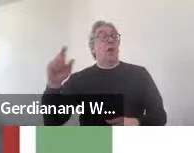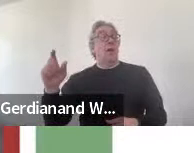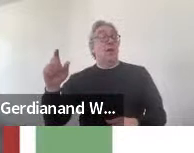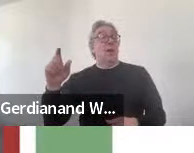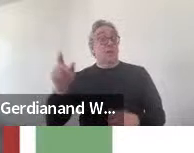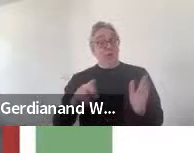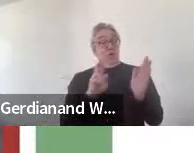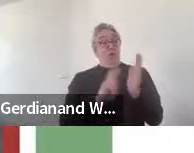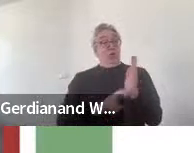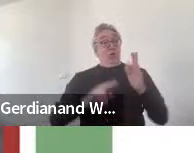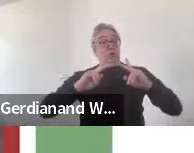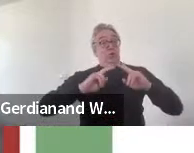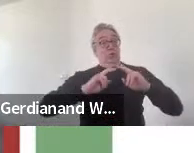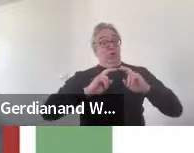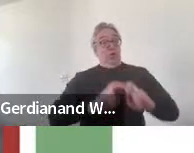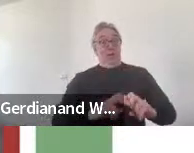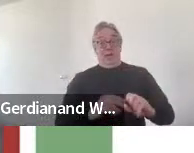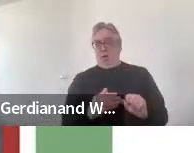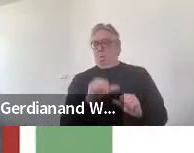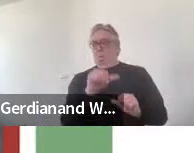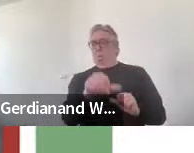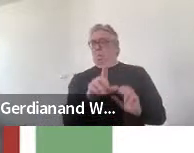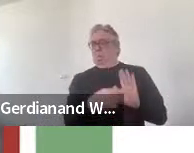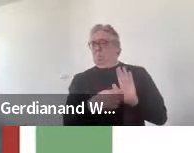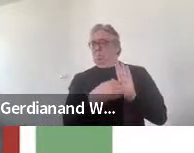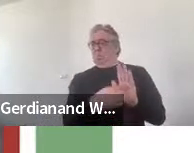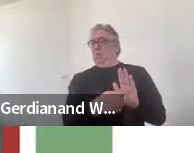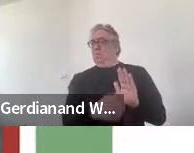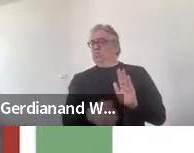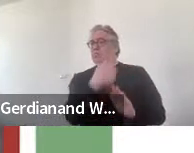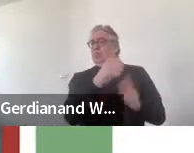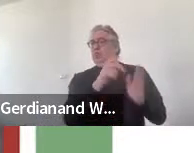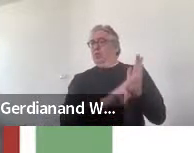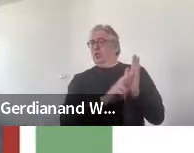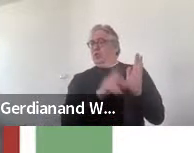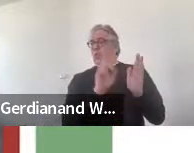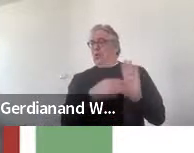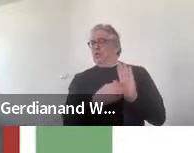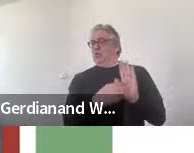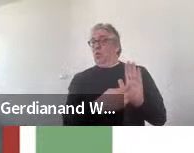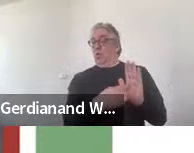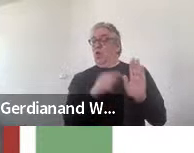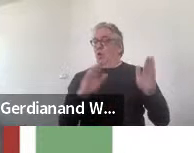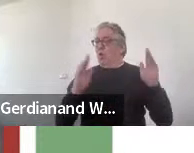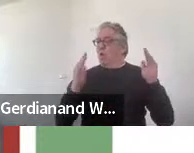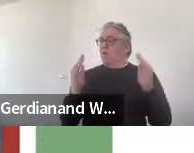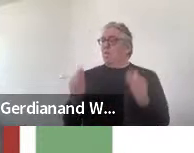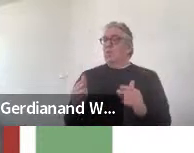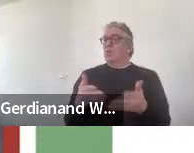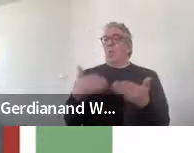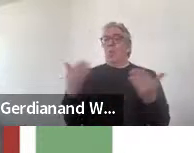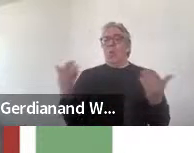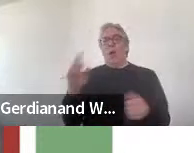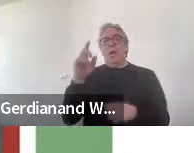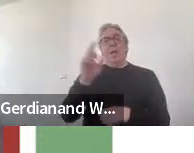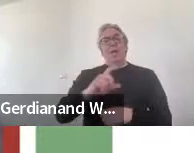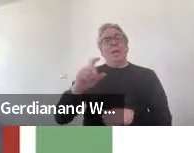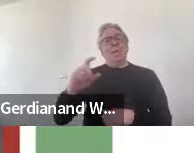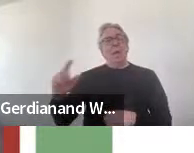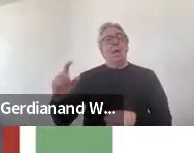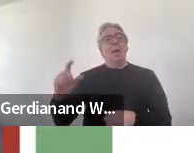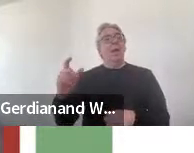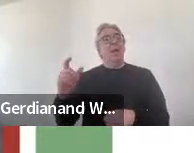shortly be presented by the lead researcher, focuses on the barriers and enablers to